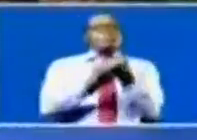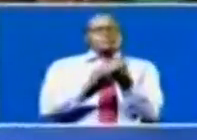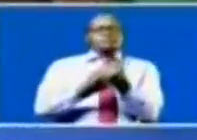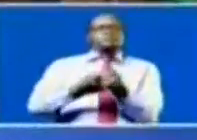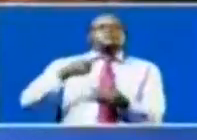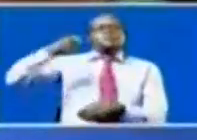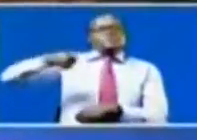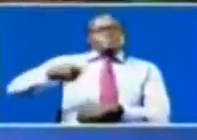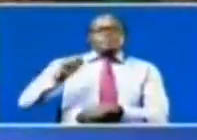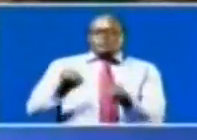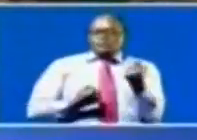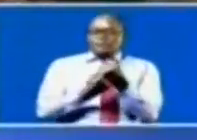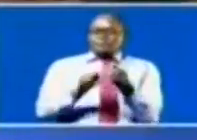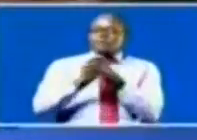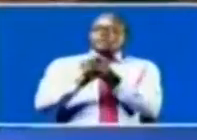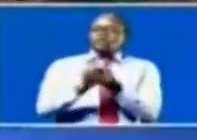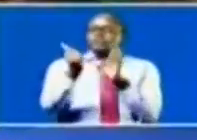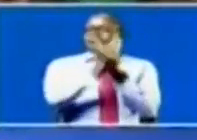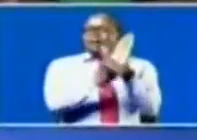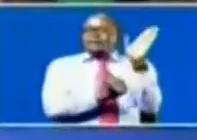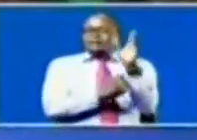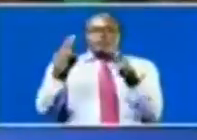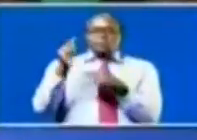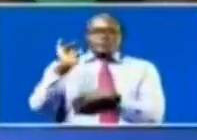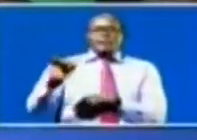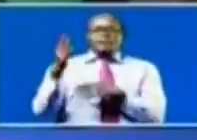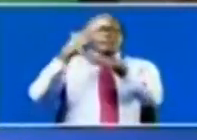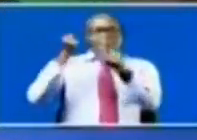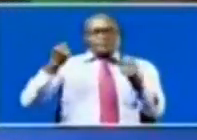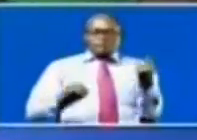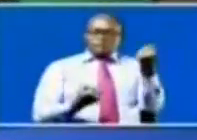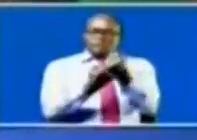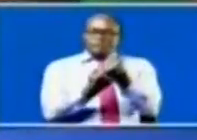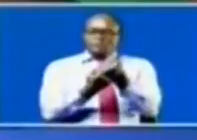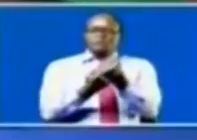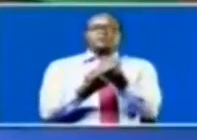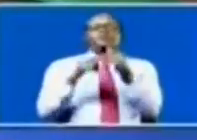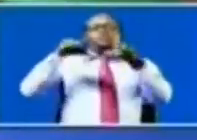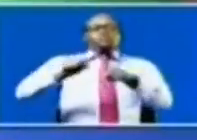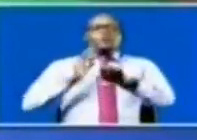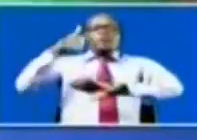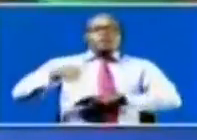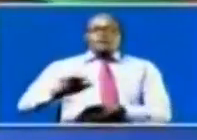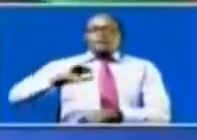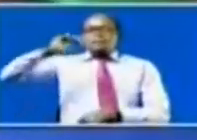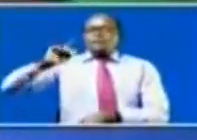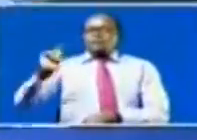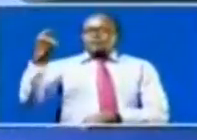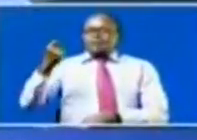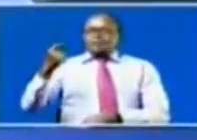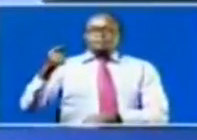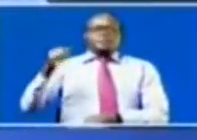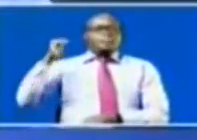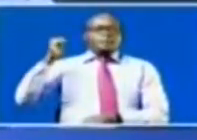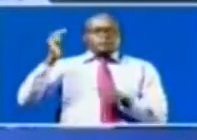handshake as he supports the Jubilee agenda, hoping that the president will endorse him as his successor as the Mount Kenya political kingpin.